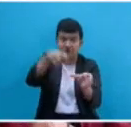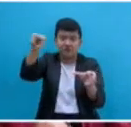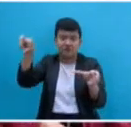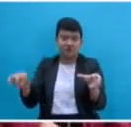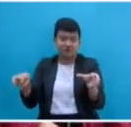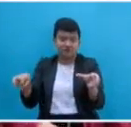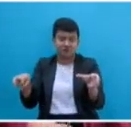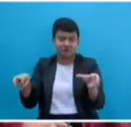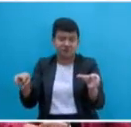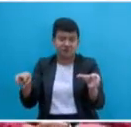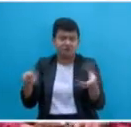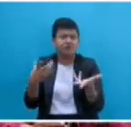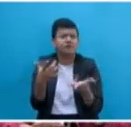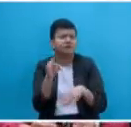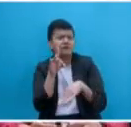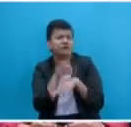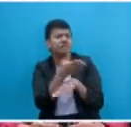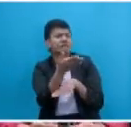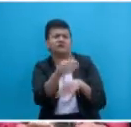Advise His Excellency the President.